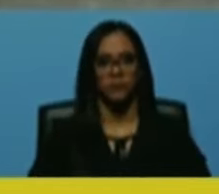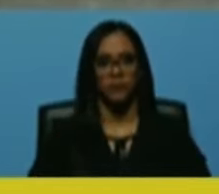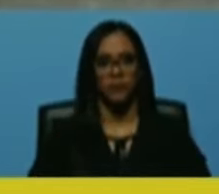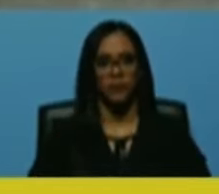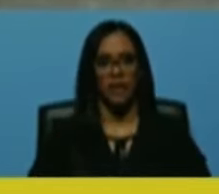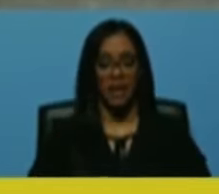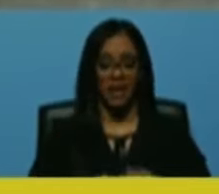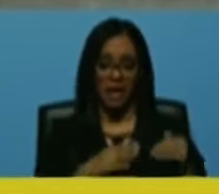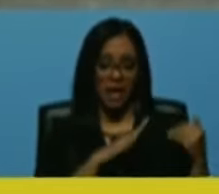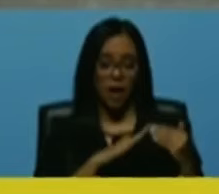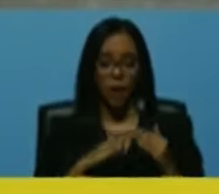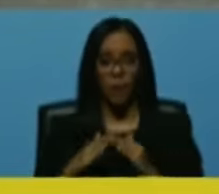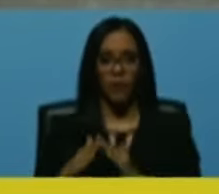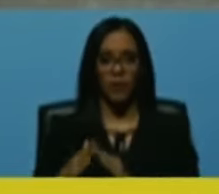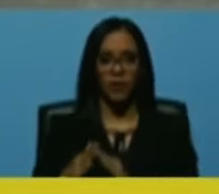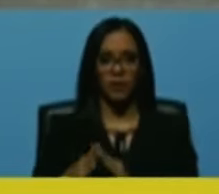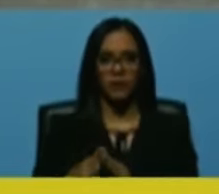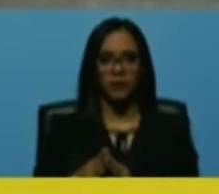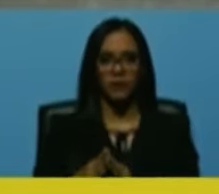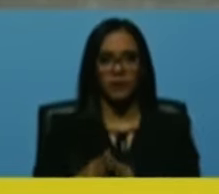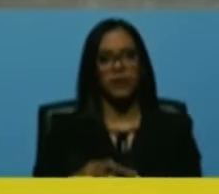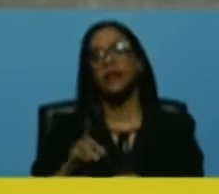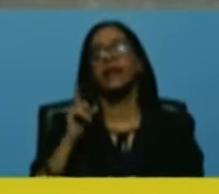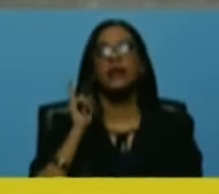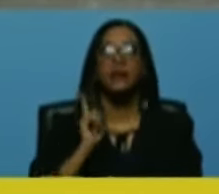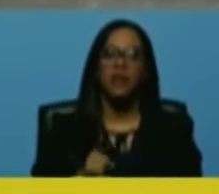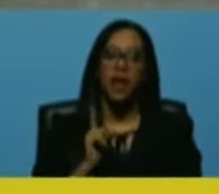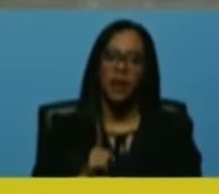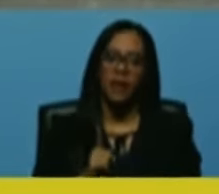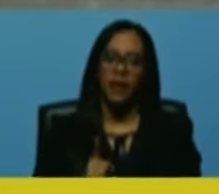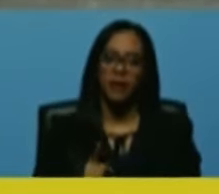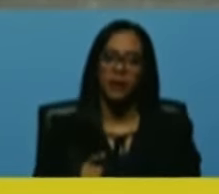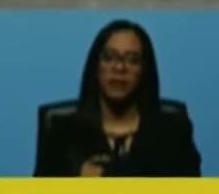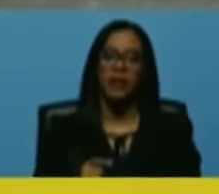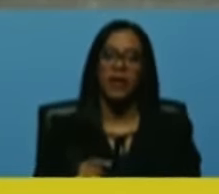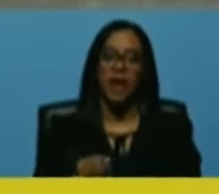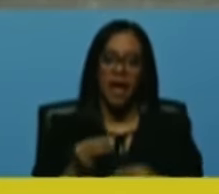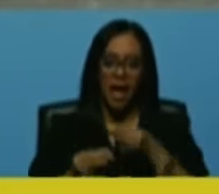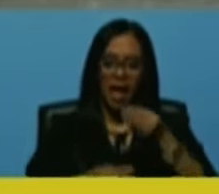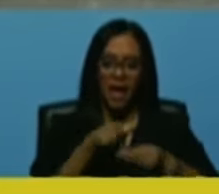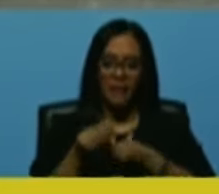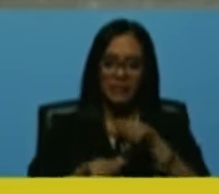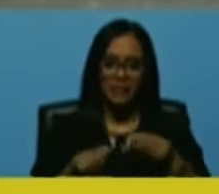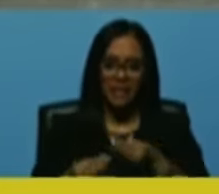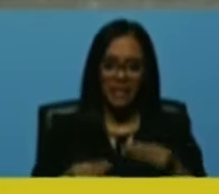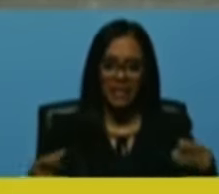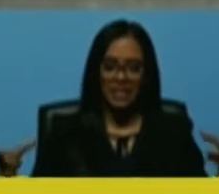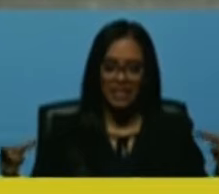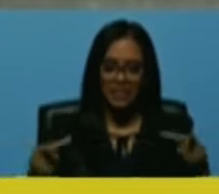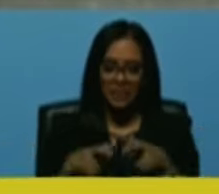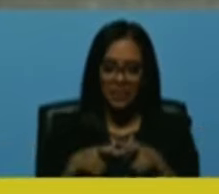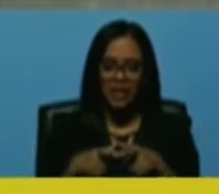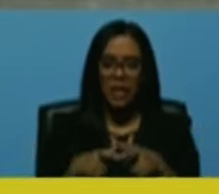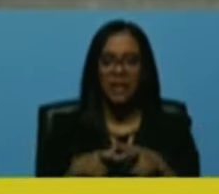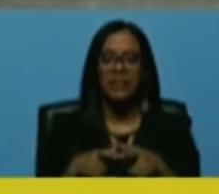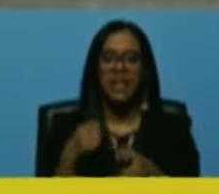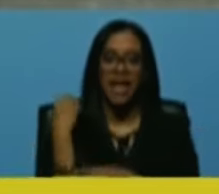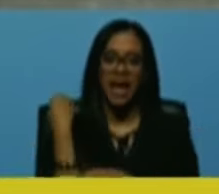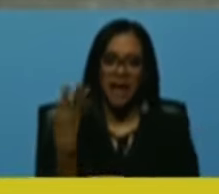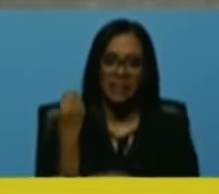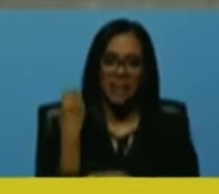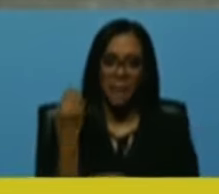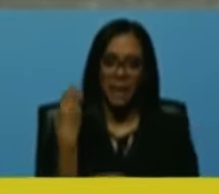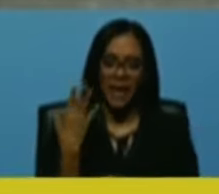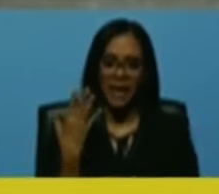1,274, Miranda, 1,345. And the community should complete the cycle of assemblies,